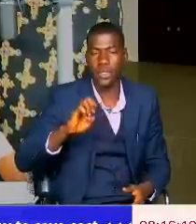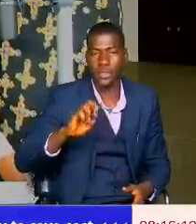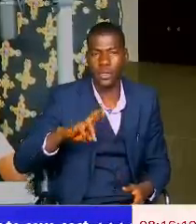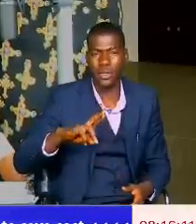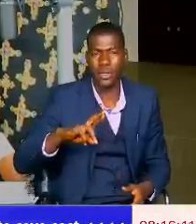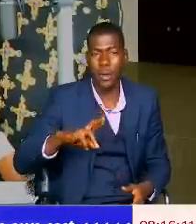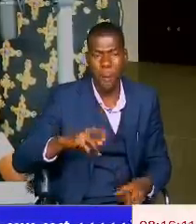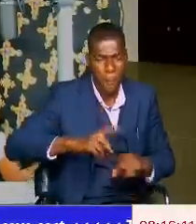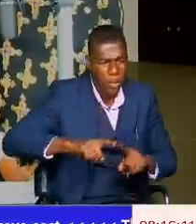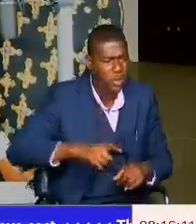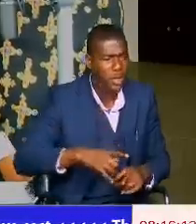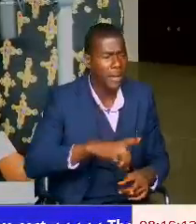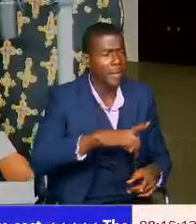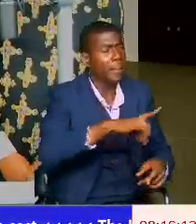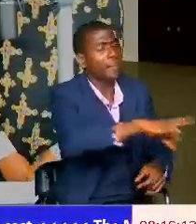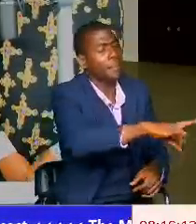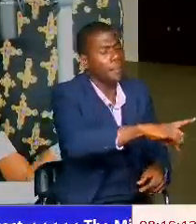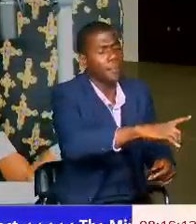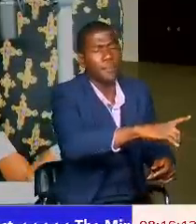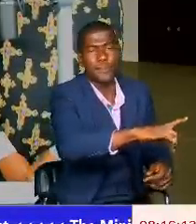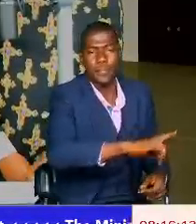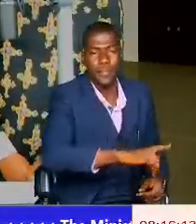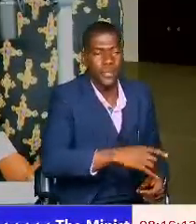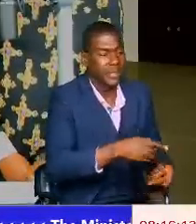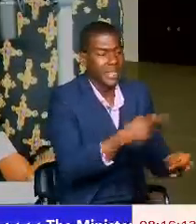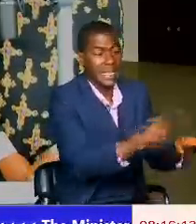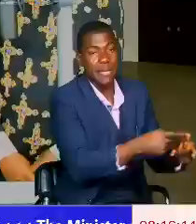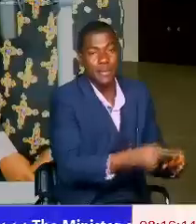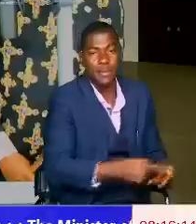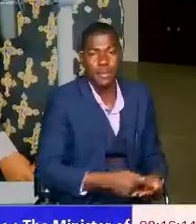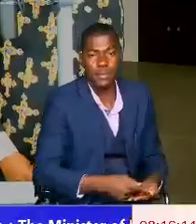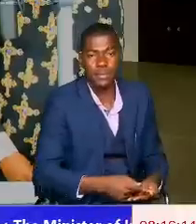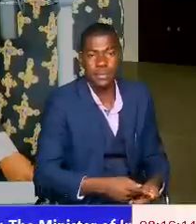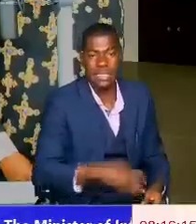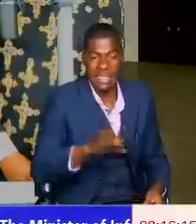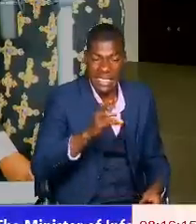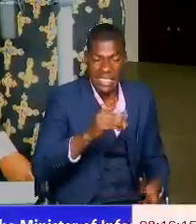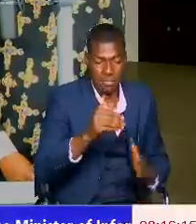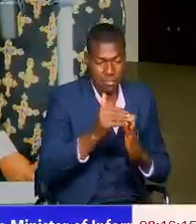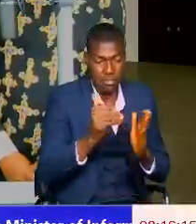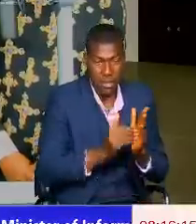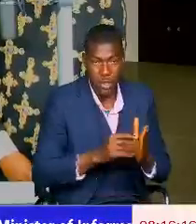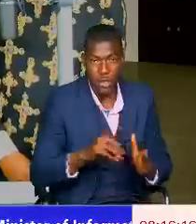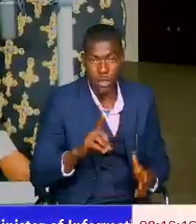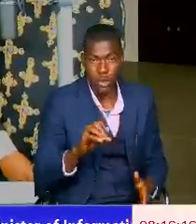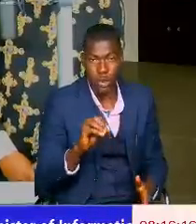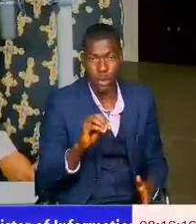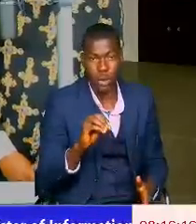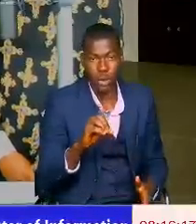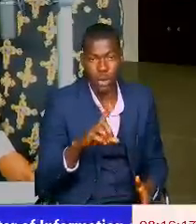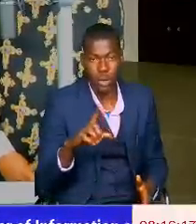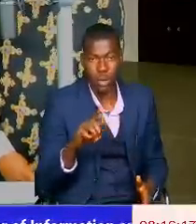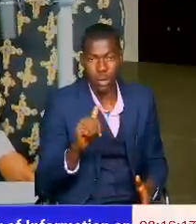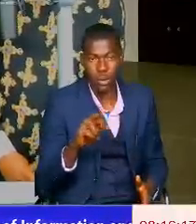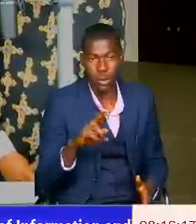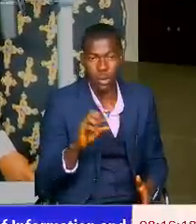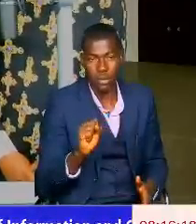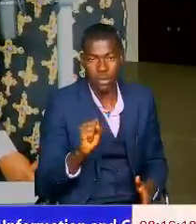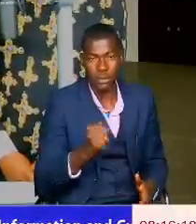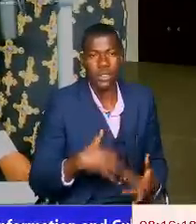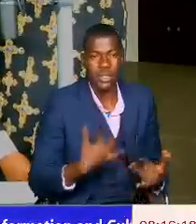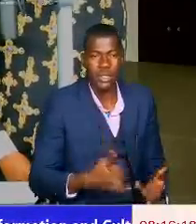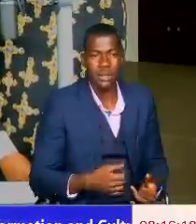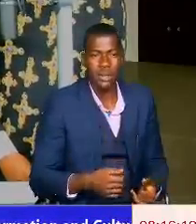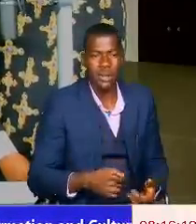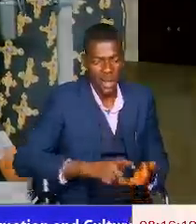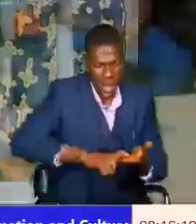$16 million aeroplane there for ground. The engineer. We bring the aeroplane, we buy the aeroplane, come for Nigeria. No be another person,